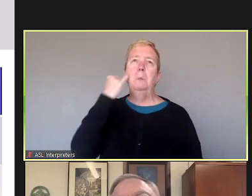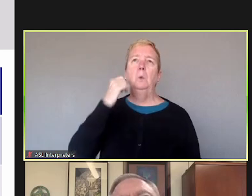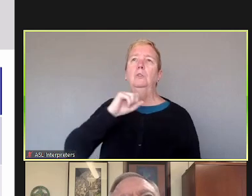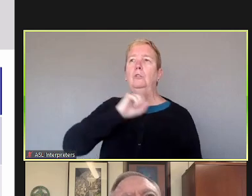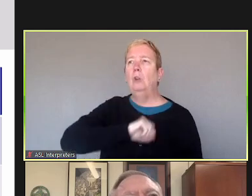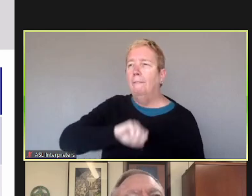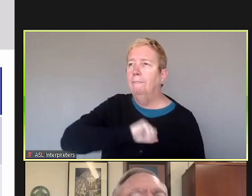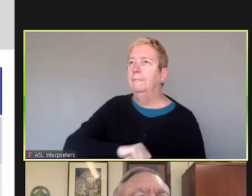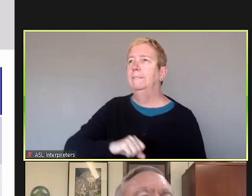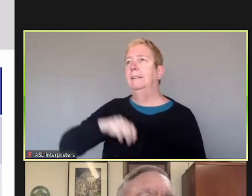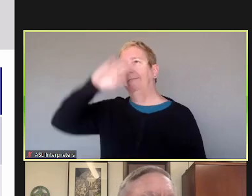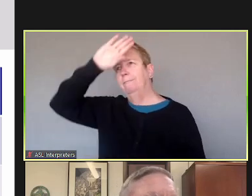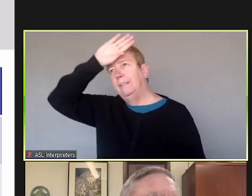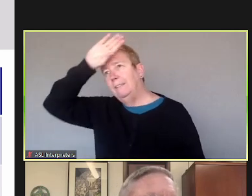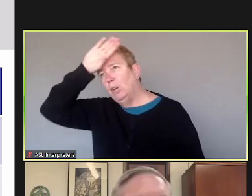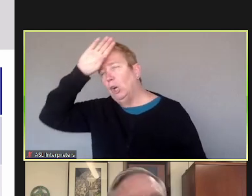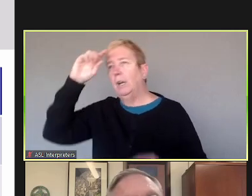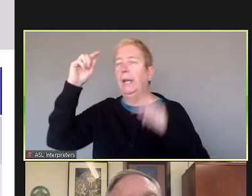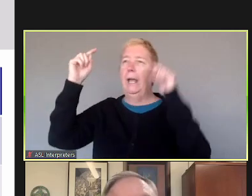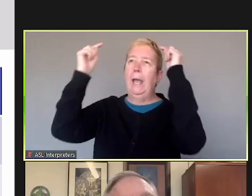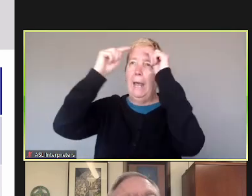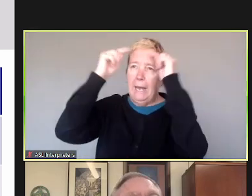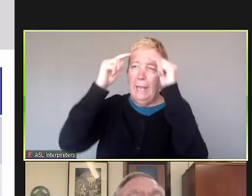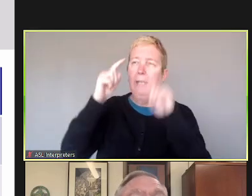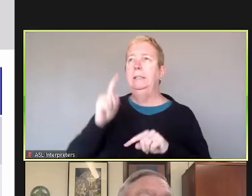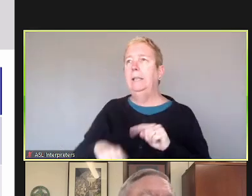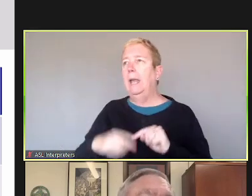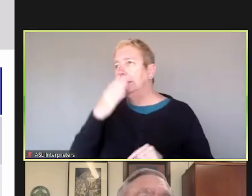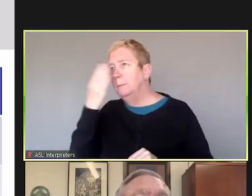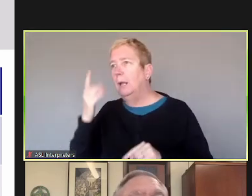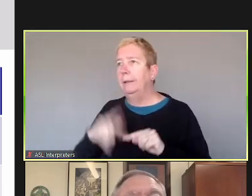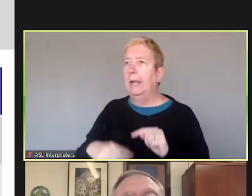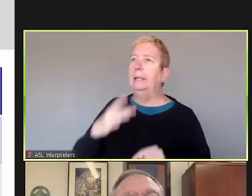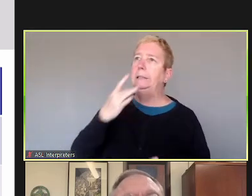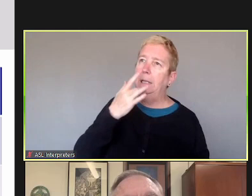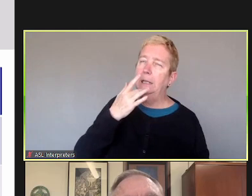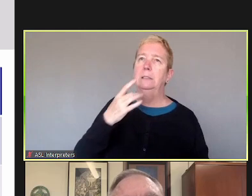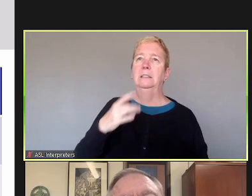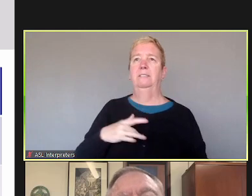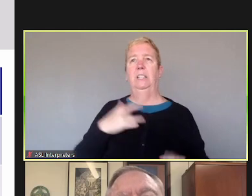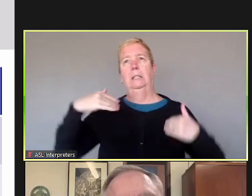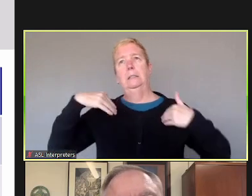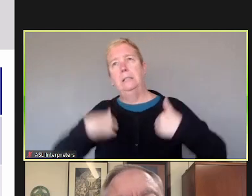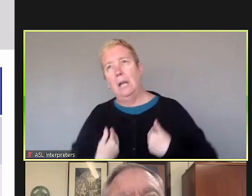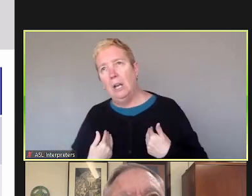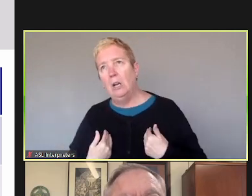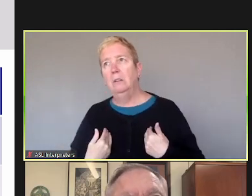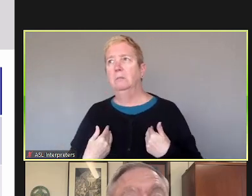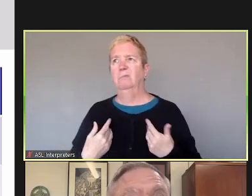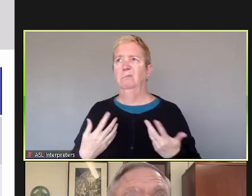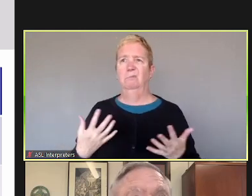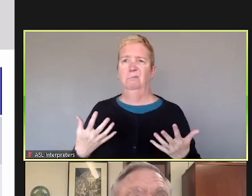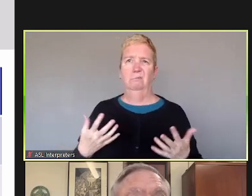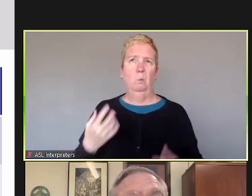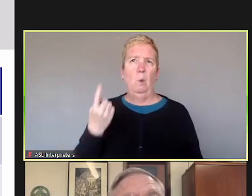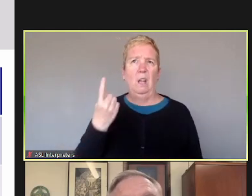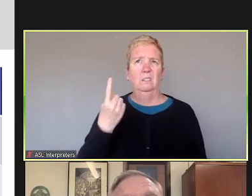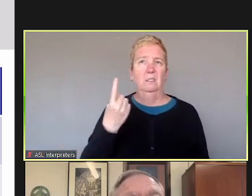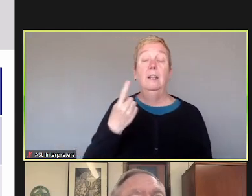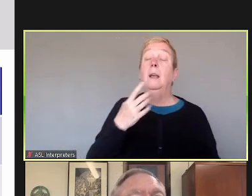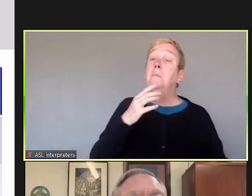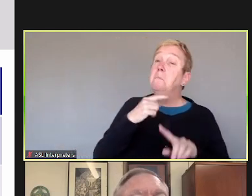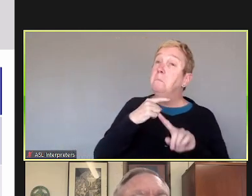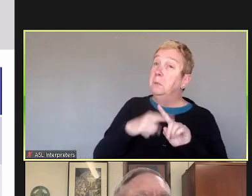headache, loss of sense of smell and taste, fatigue, any of those symptoms, and then just one risk factor.